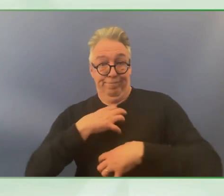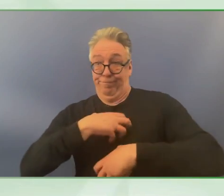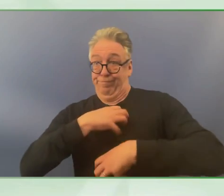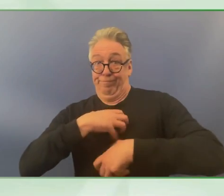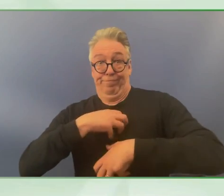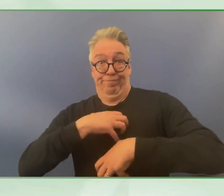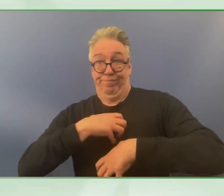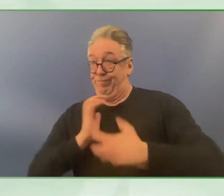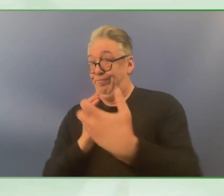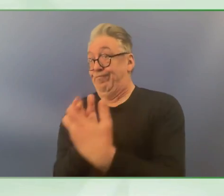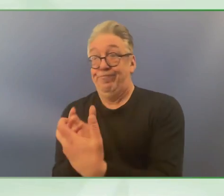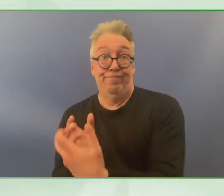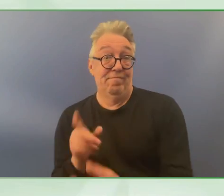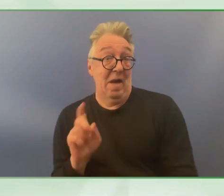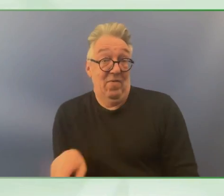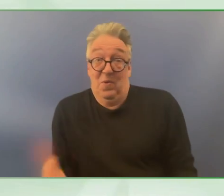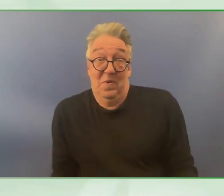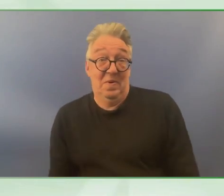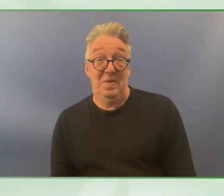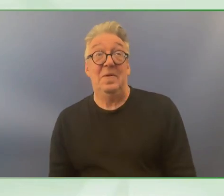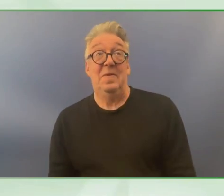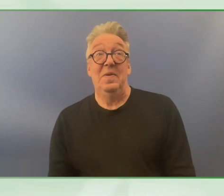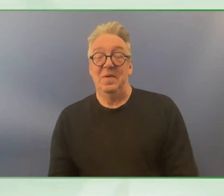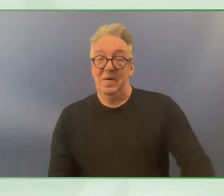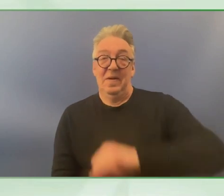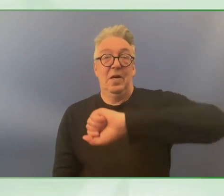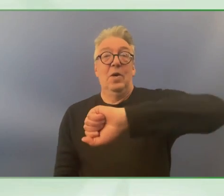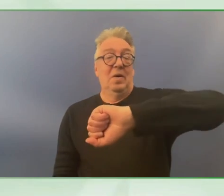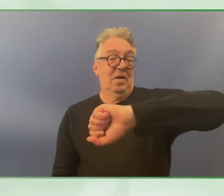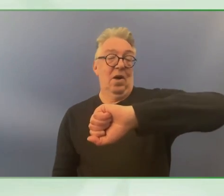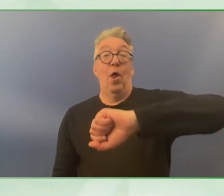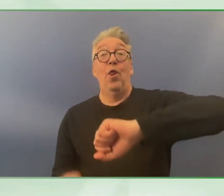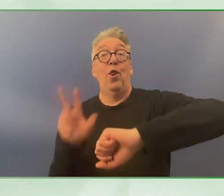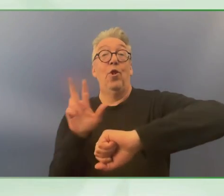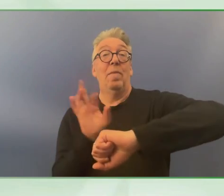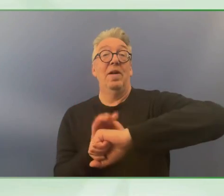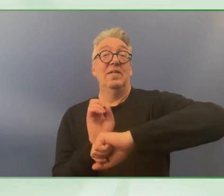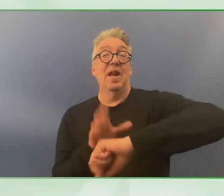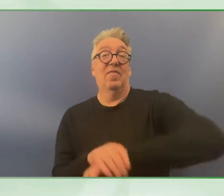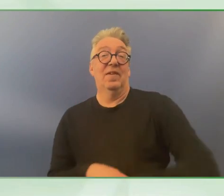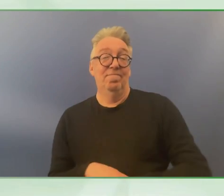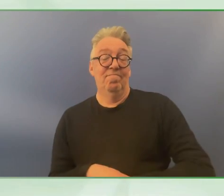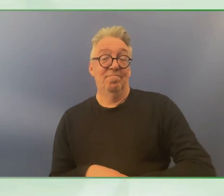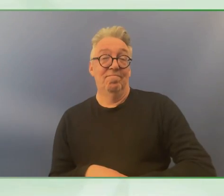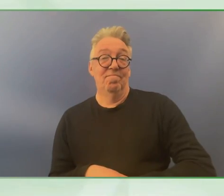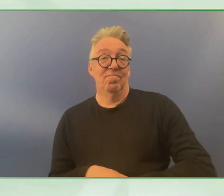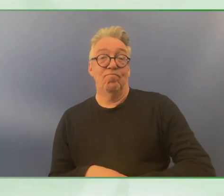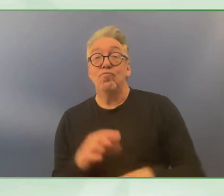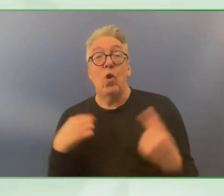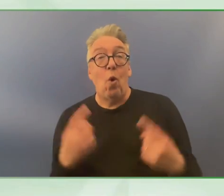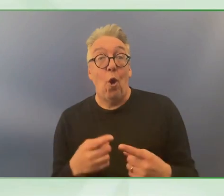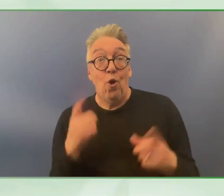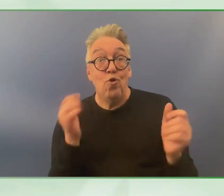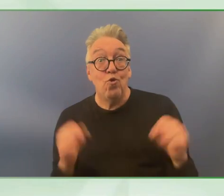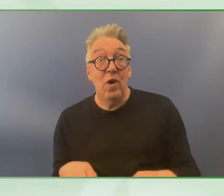Thank you. We have 3 minutes left. We all agree today's session was very